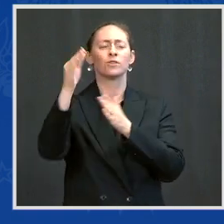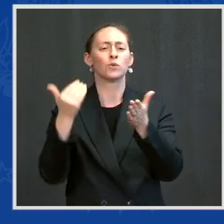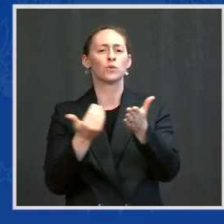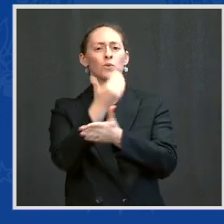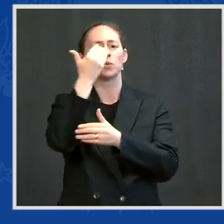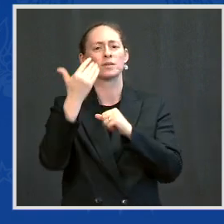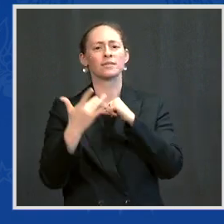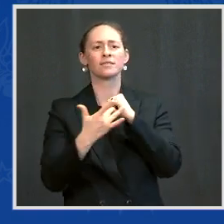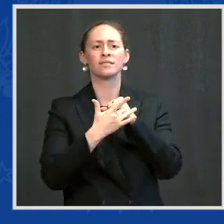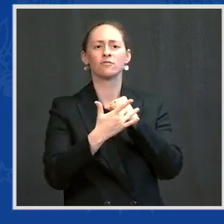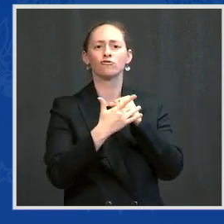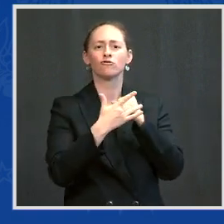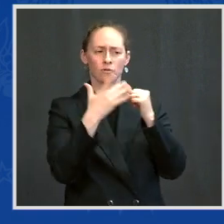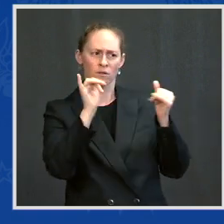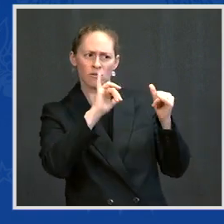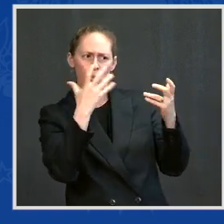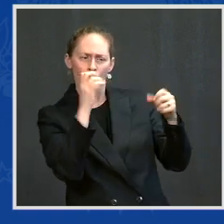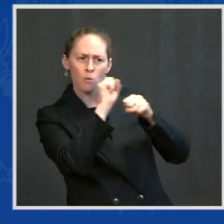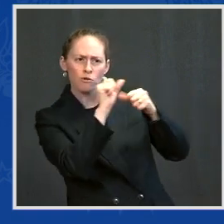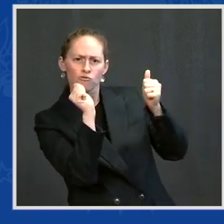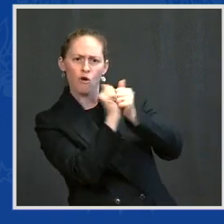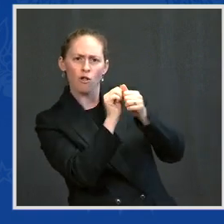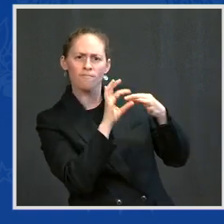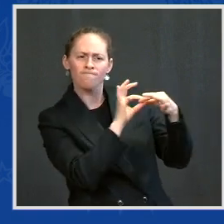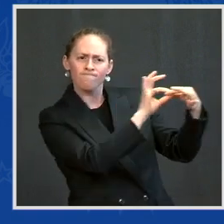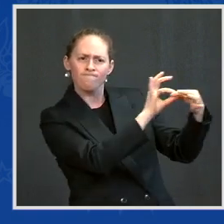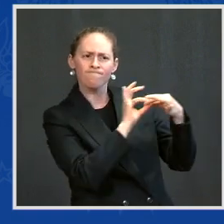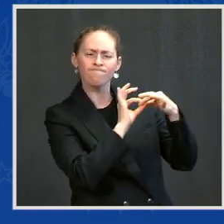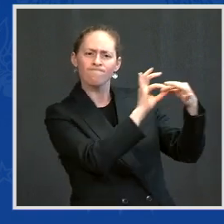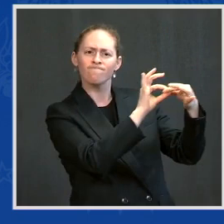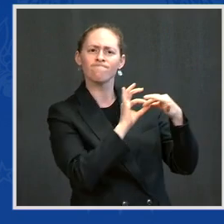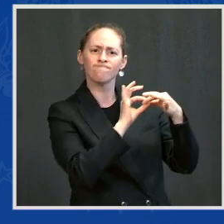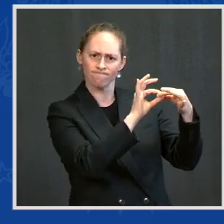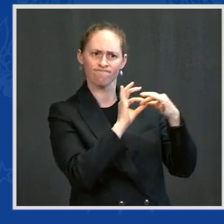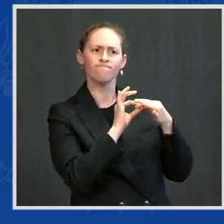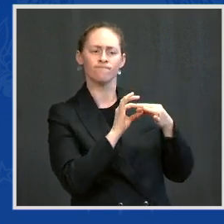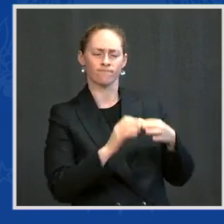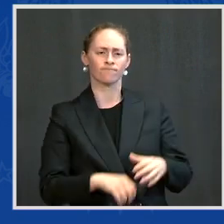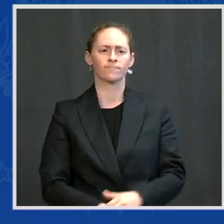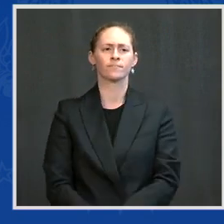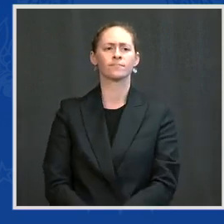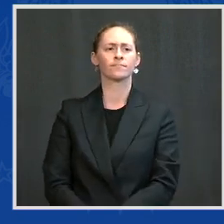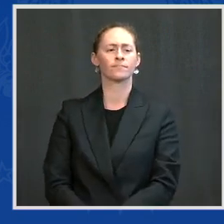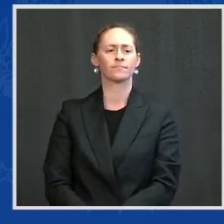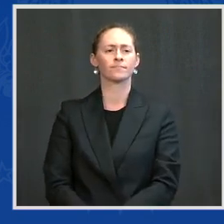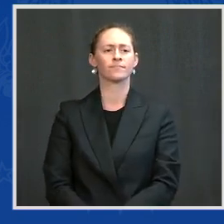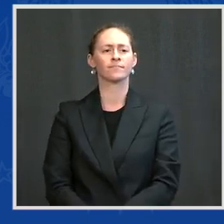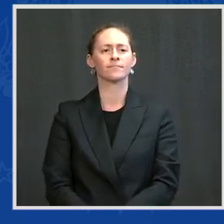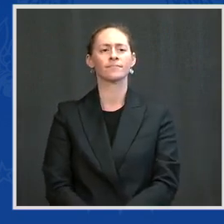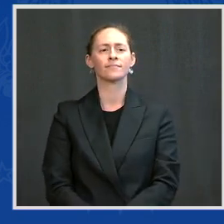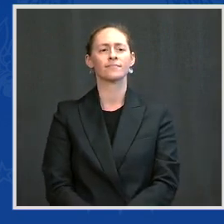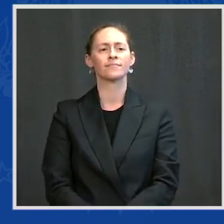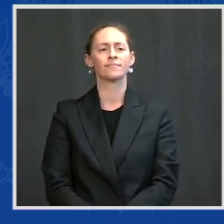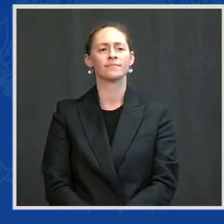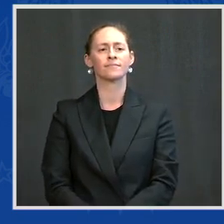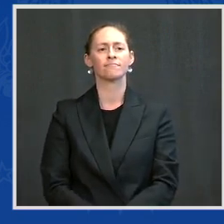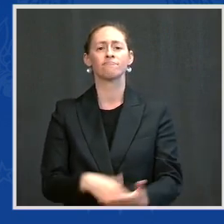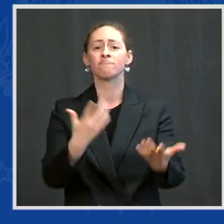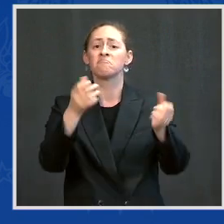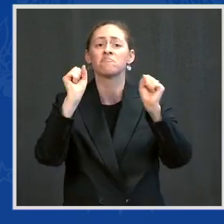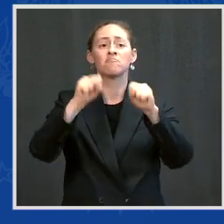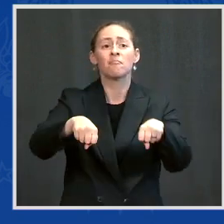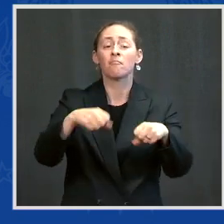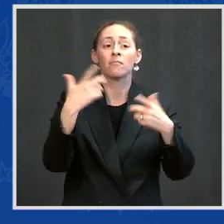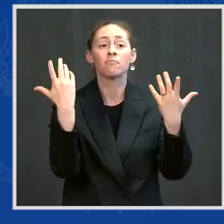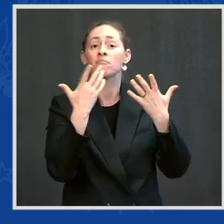technologies around our shared value system. This includes everything from strengthening our cybersecurity to deepening